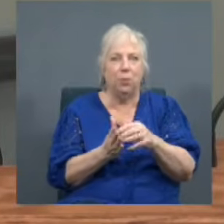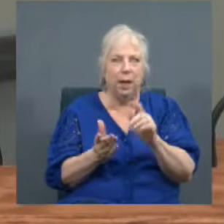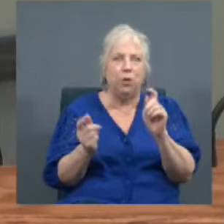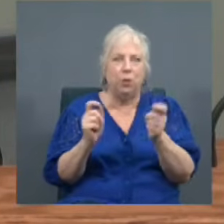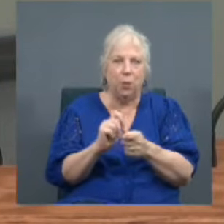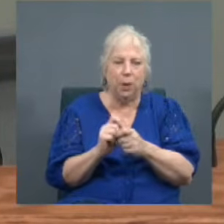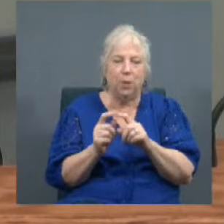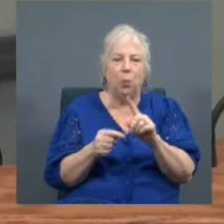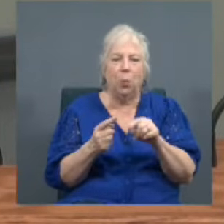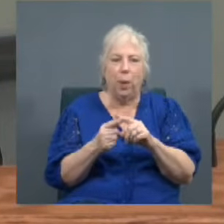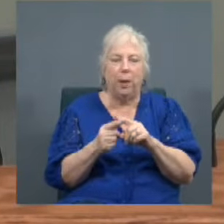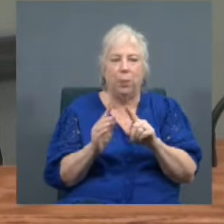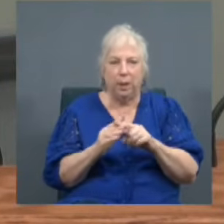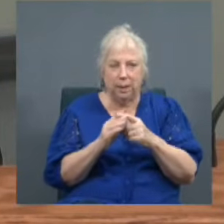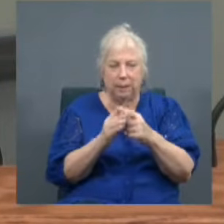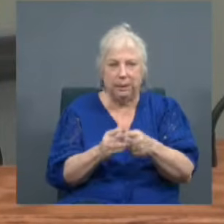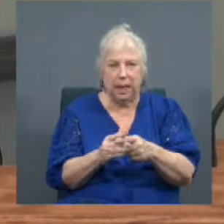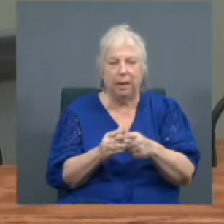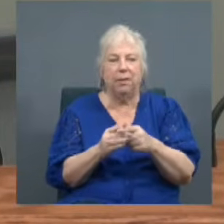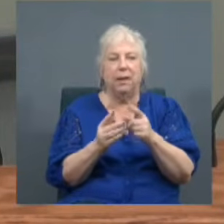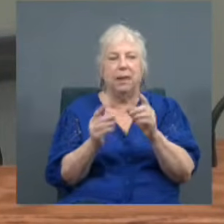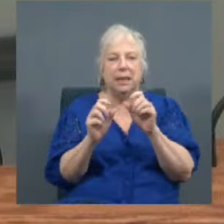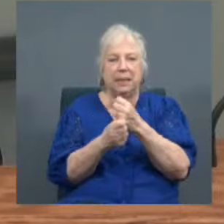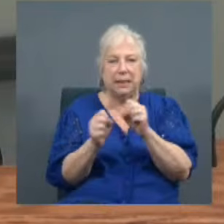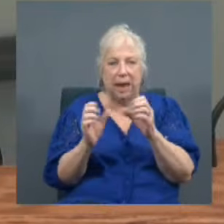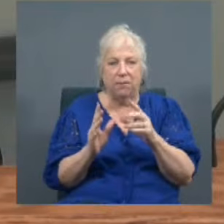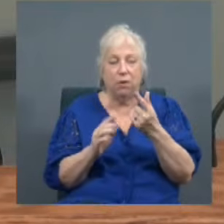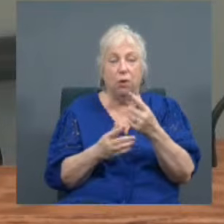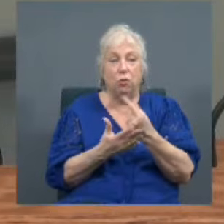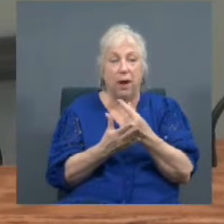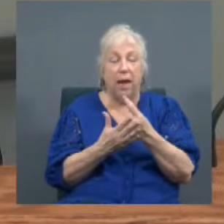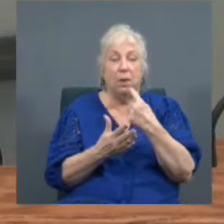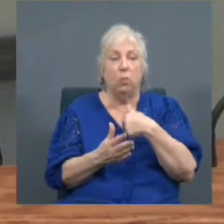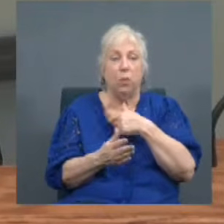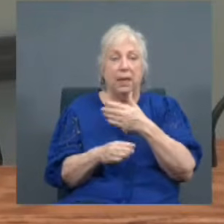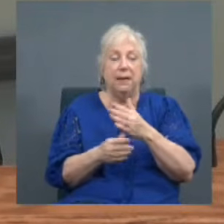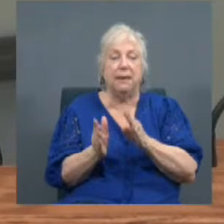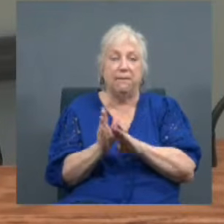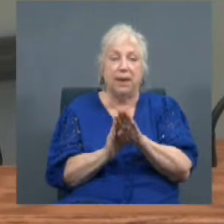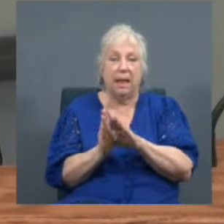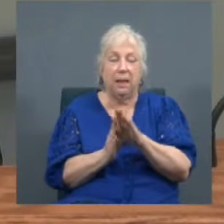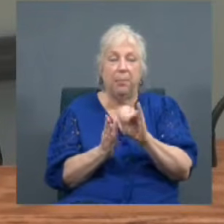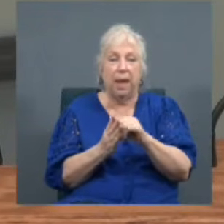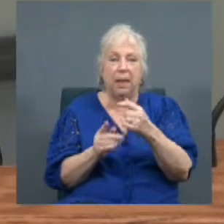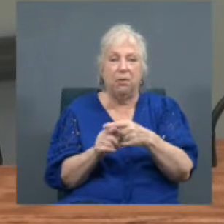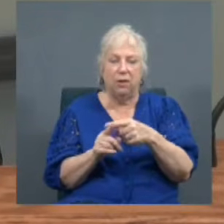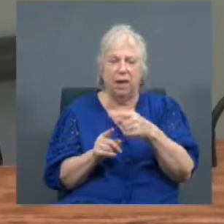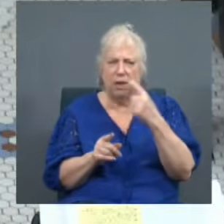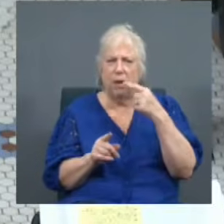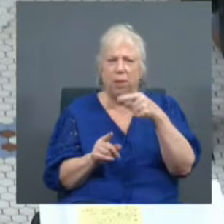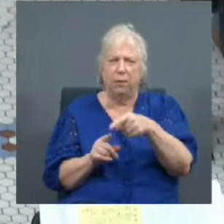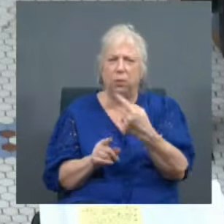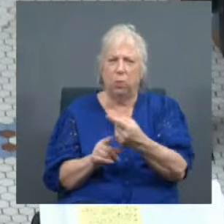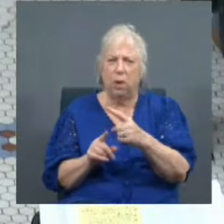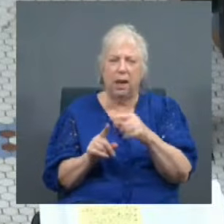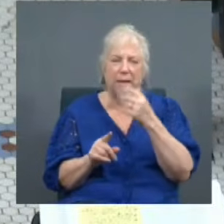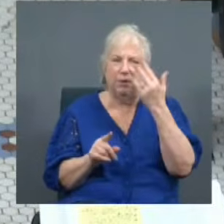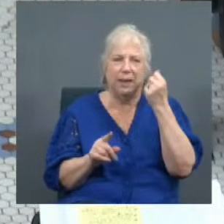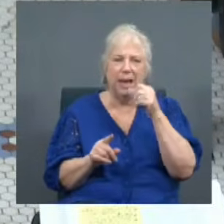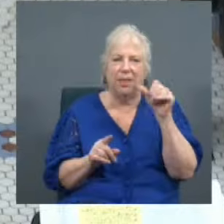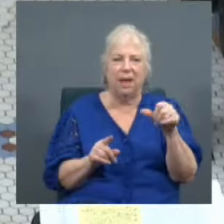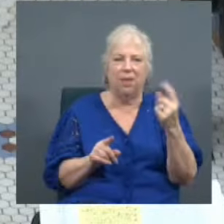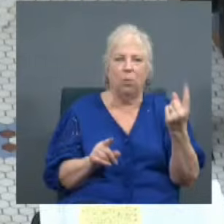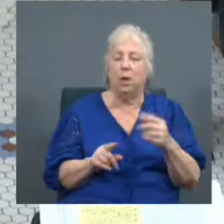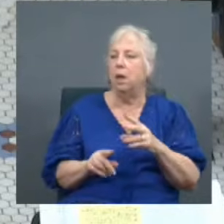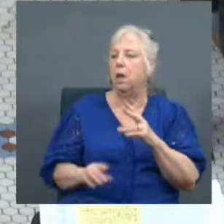is enacted and we redevelop those intersections? This was one, and I've forgotten where the other ones Sure, were. good question. So, no,